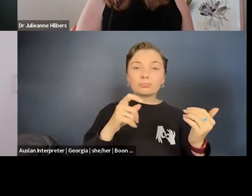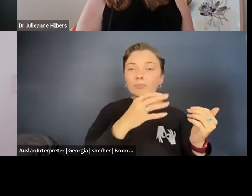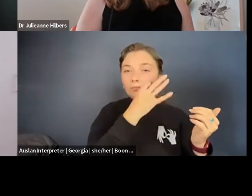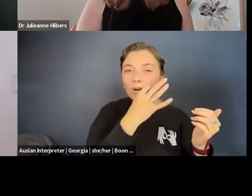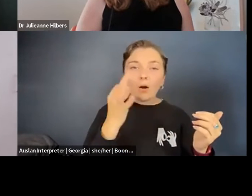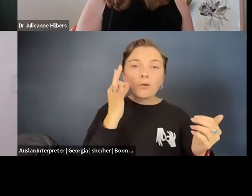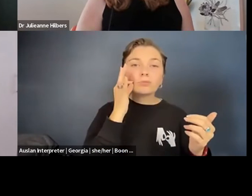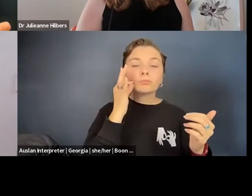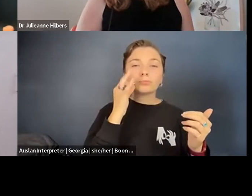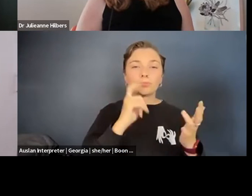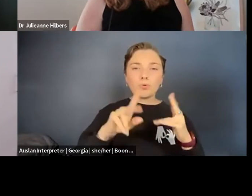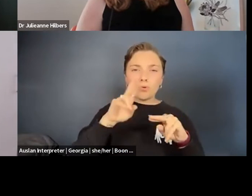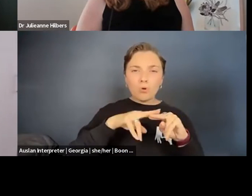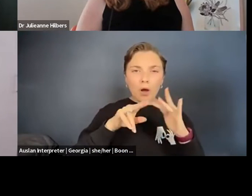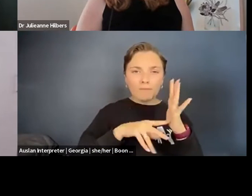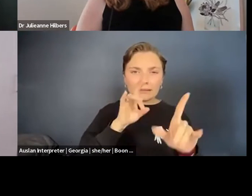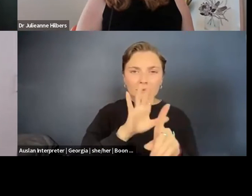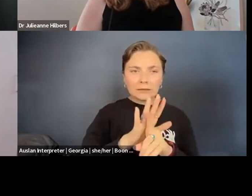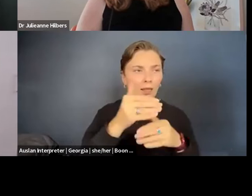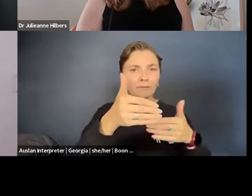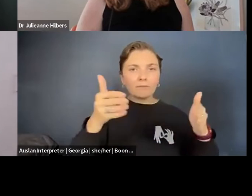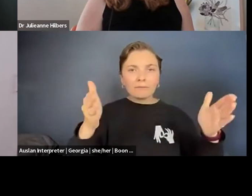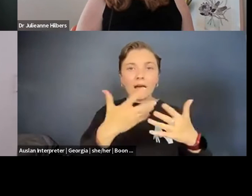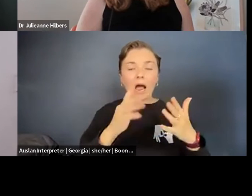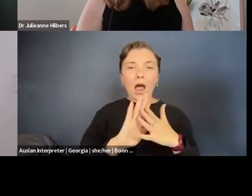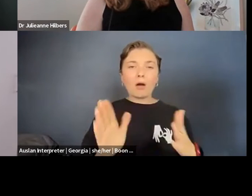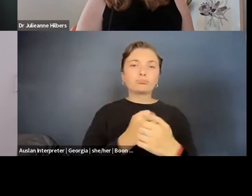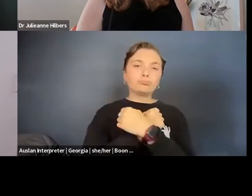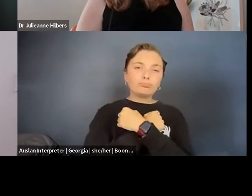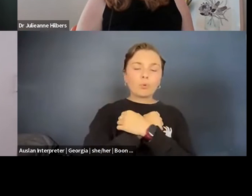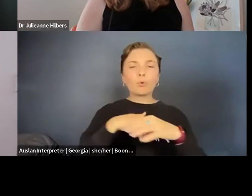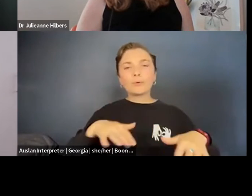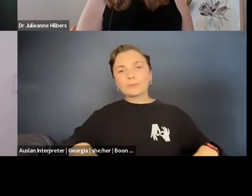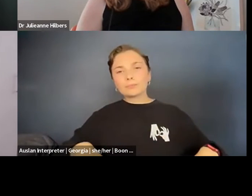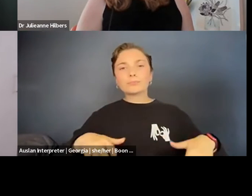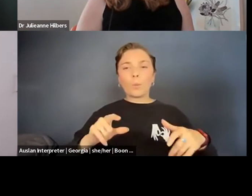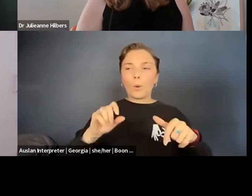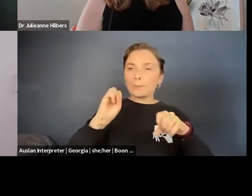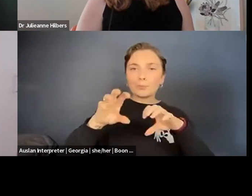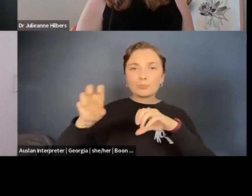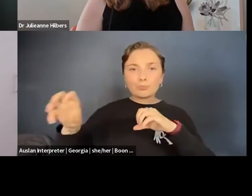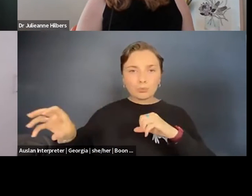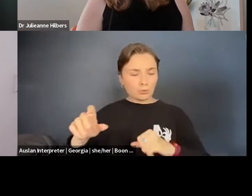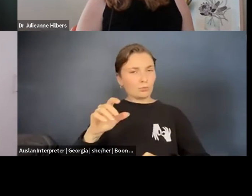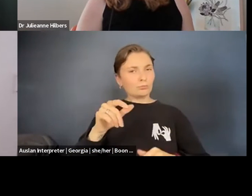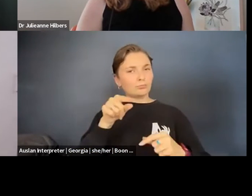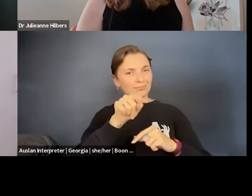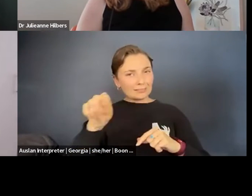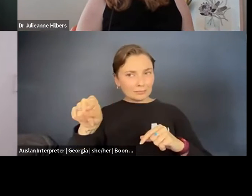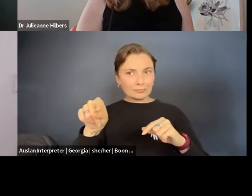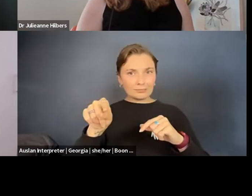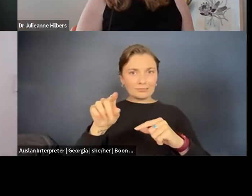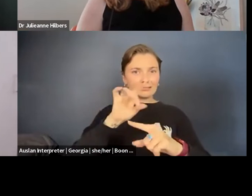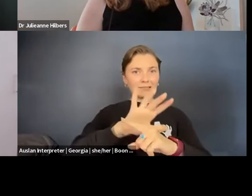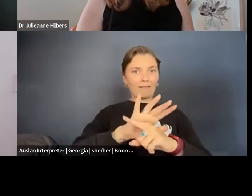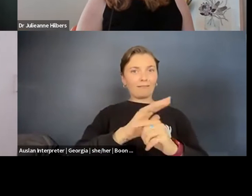the coffin itself, how they arrange the person in the coffin, what they put in with them. You know, you don't